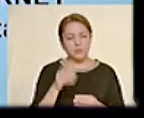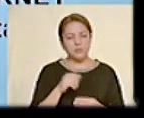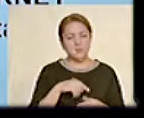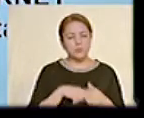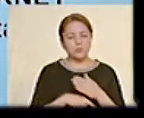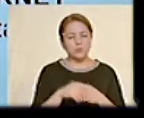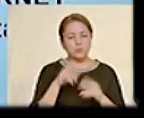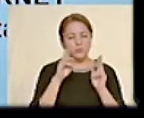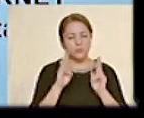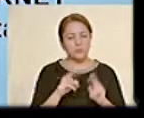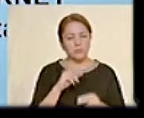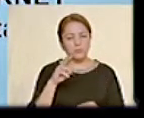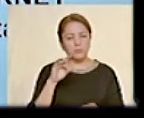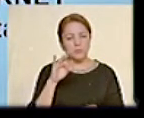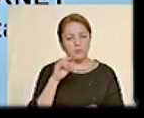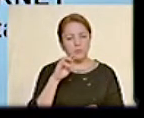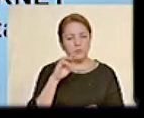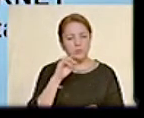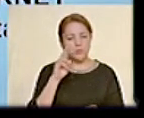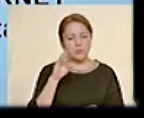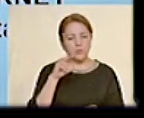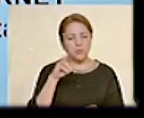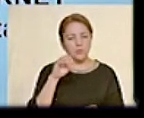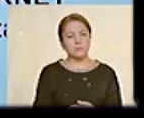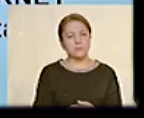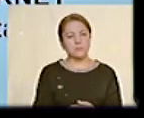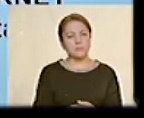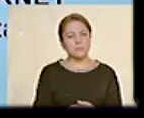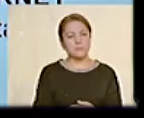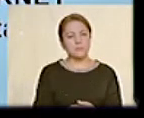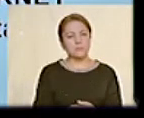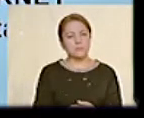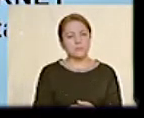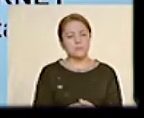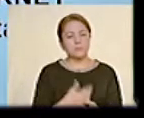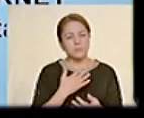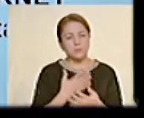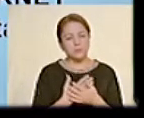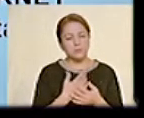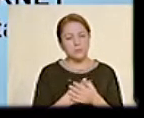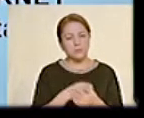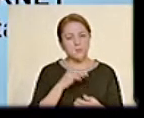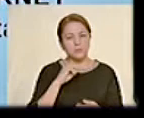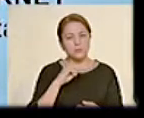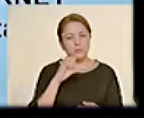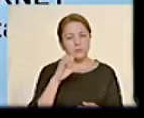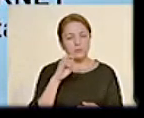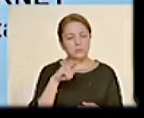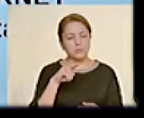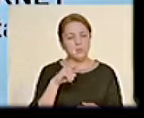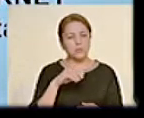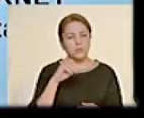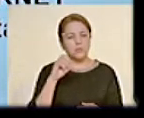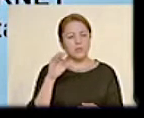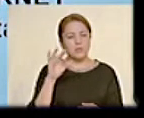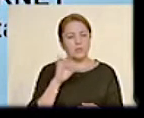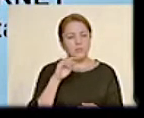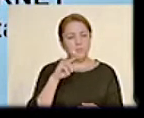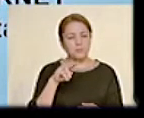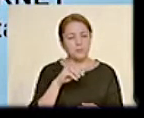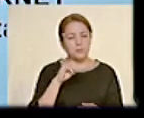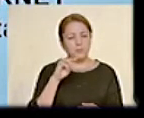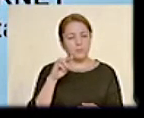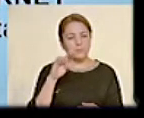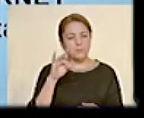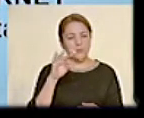qoidalari protokollar deb yuritiladi. Masalan, TCP/IP protokolini